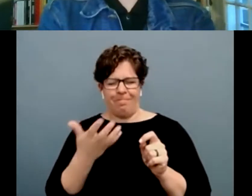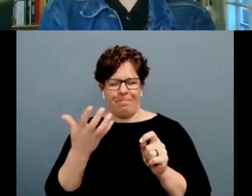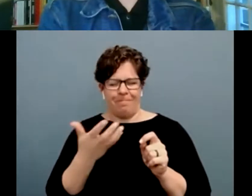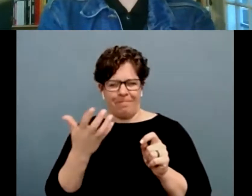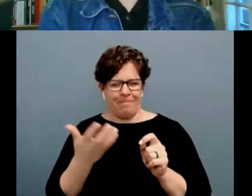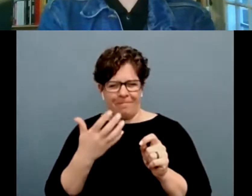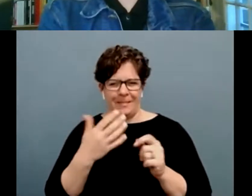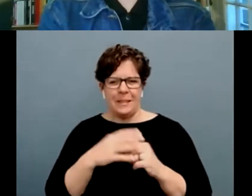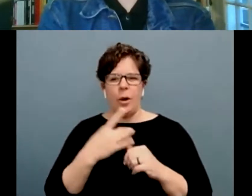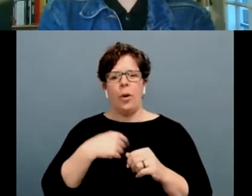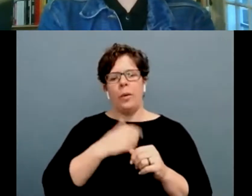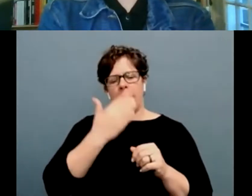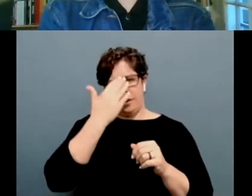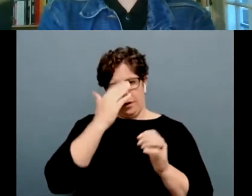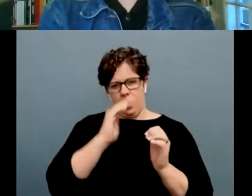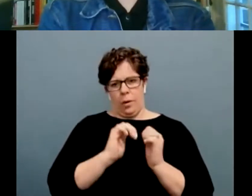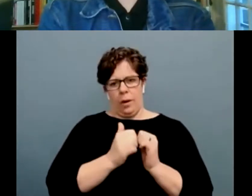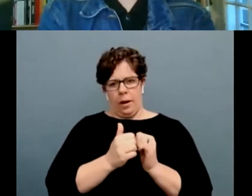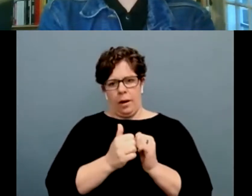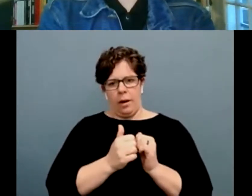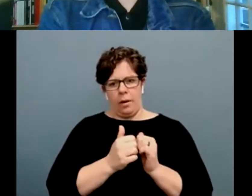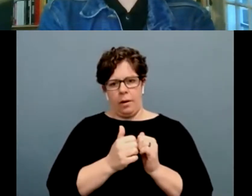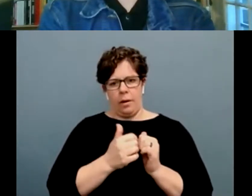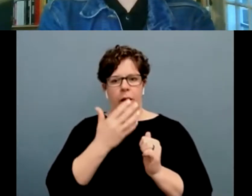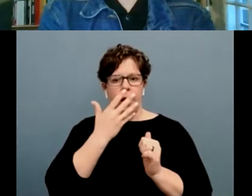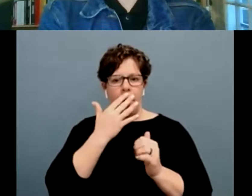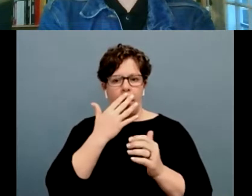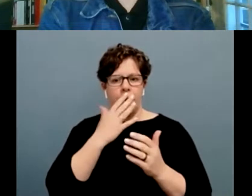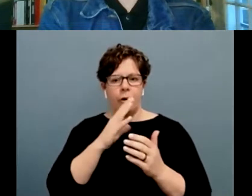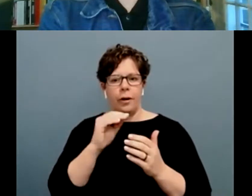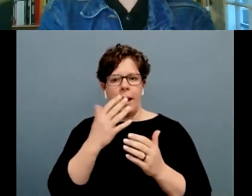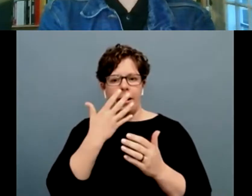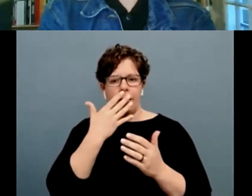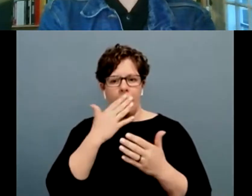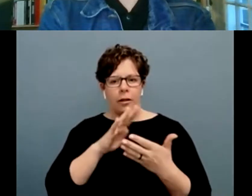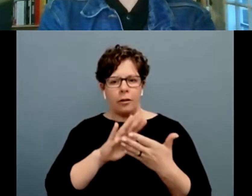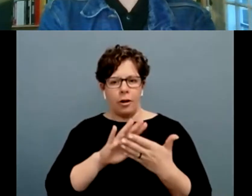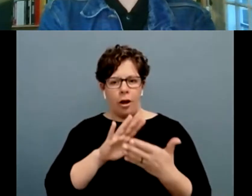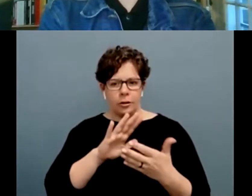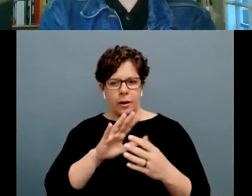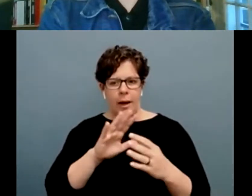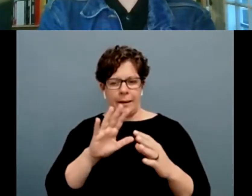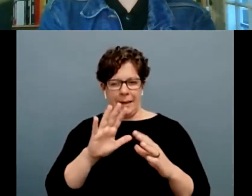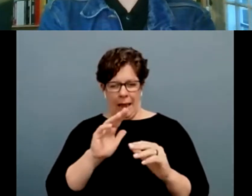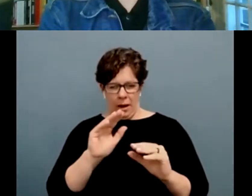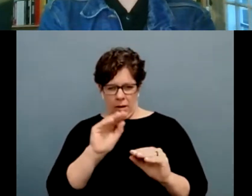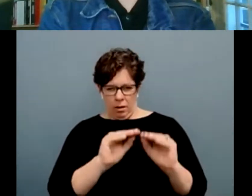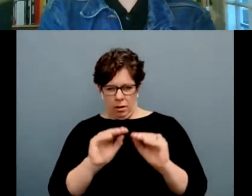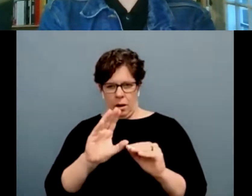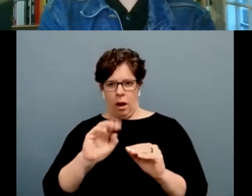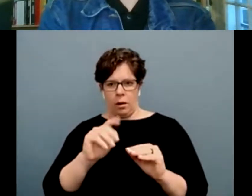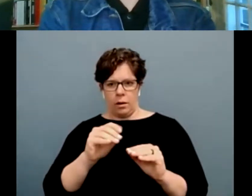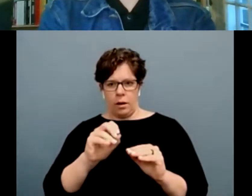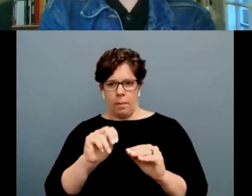We know how things like color and contrast and composition can impact people